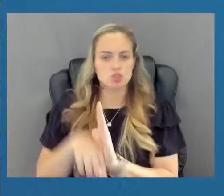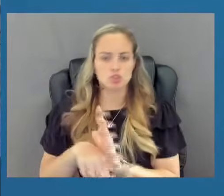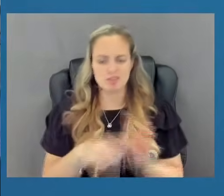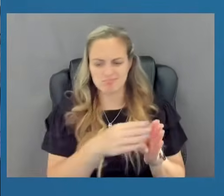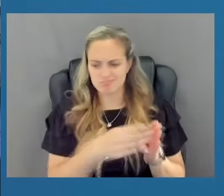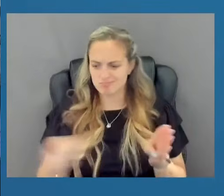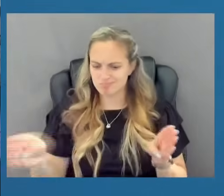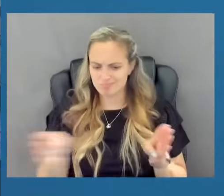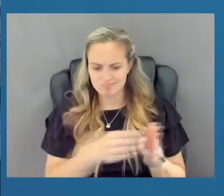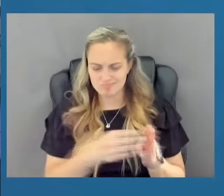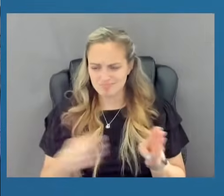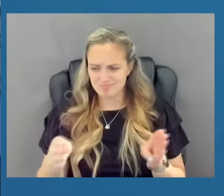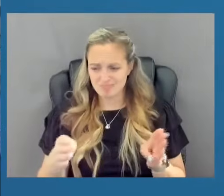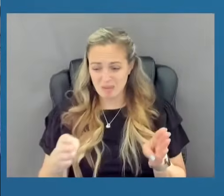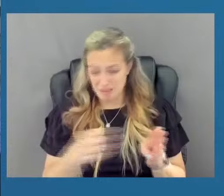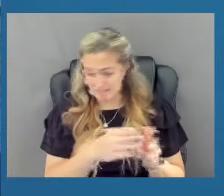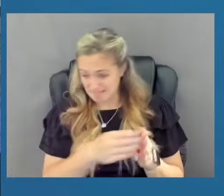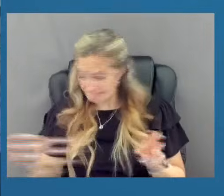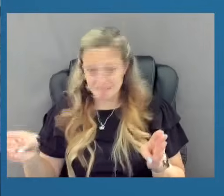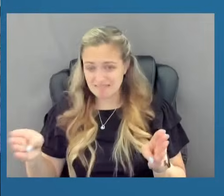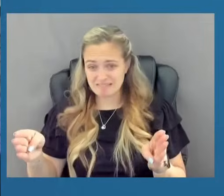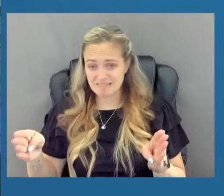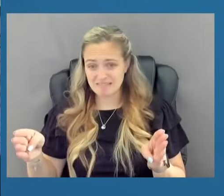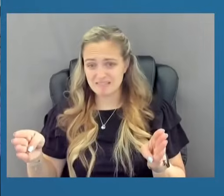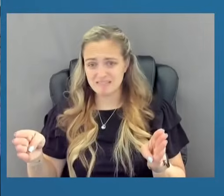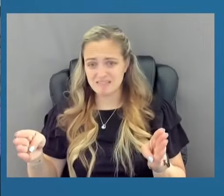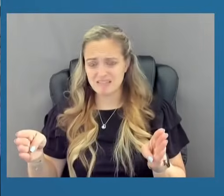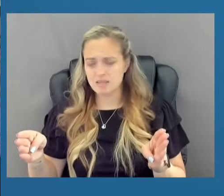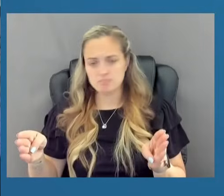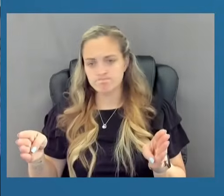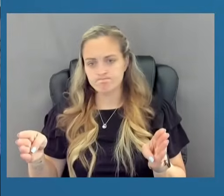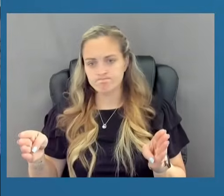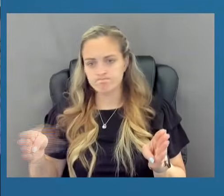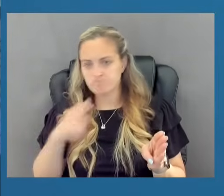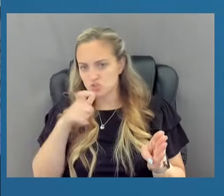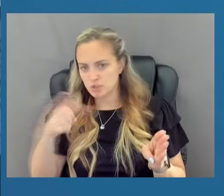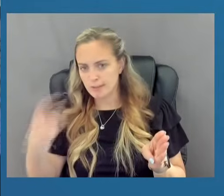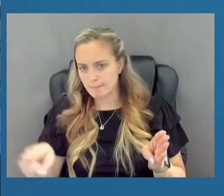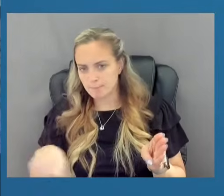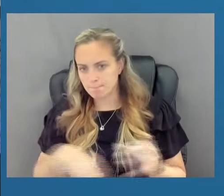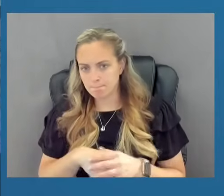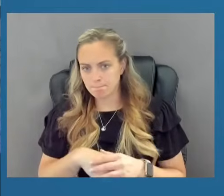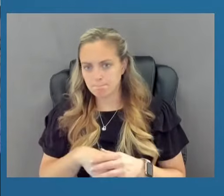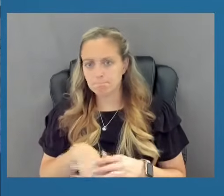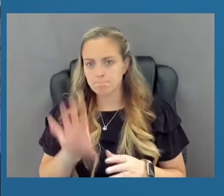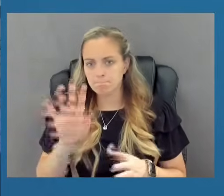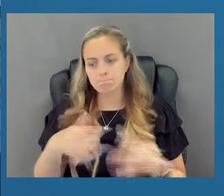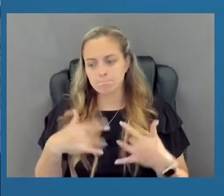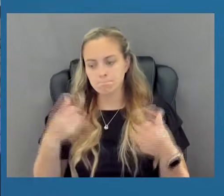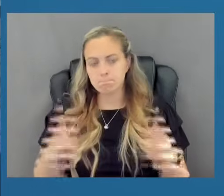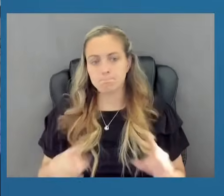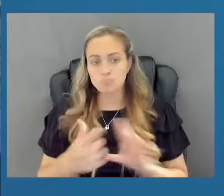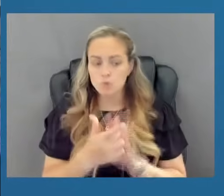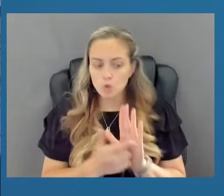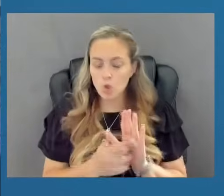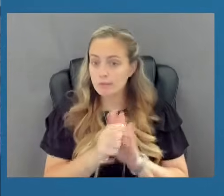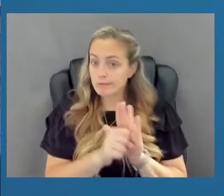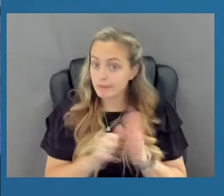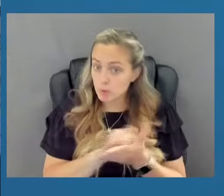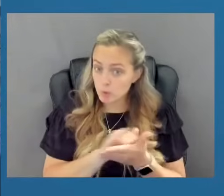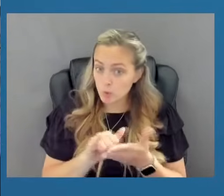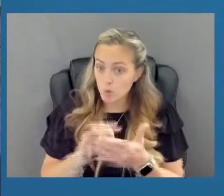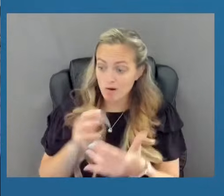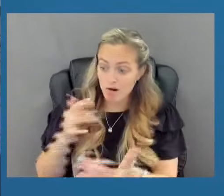But it should not have swung so far in the opposite direction. And that's the status of the laws in the state of New York up until